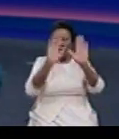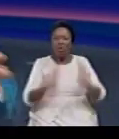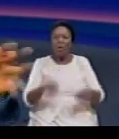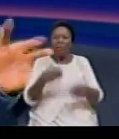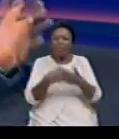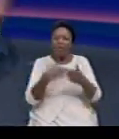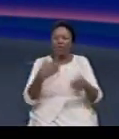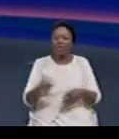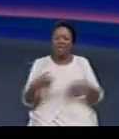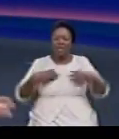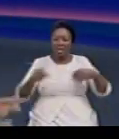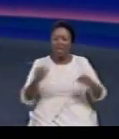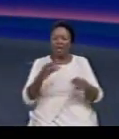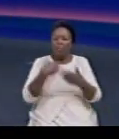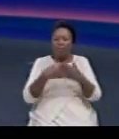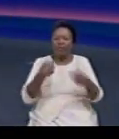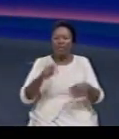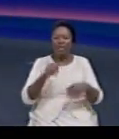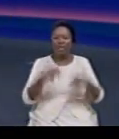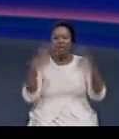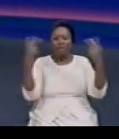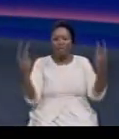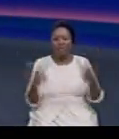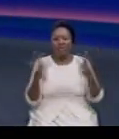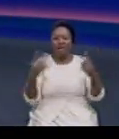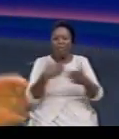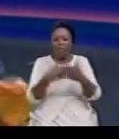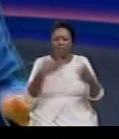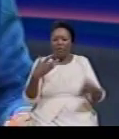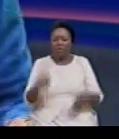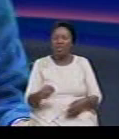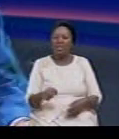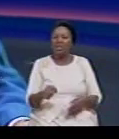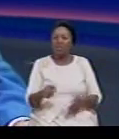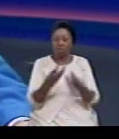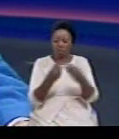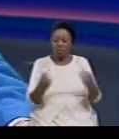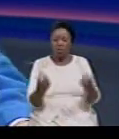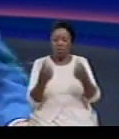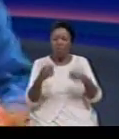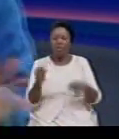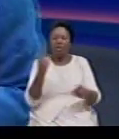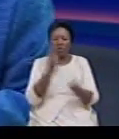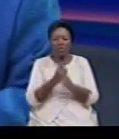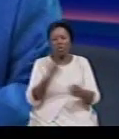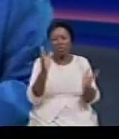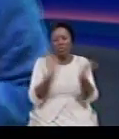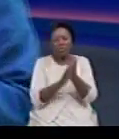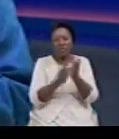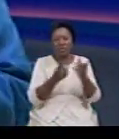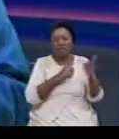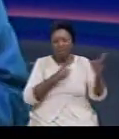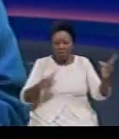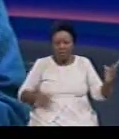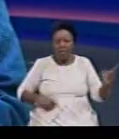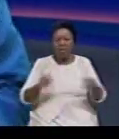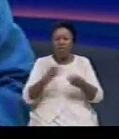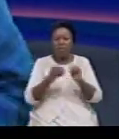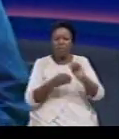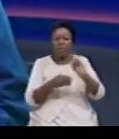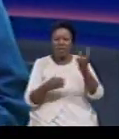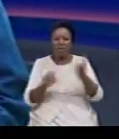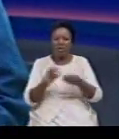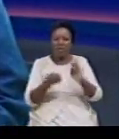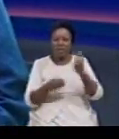healing, before the fig tree dried up. We praise the Lord. Look at number six there. Number six, praise